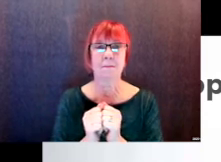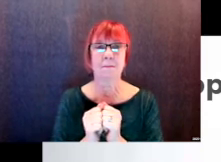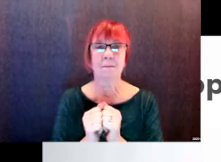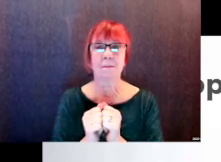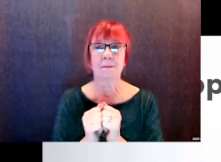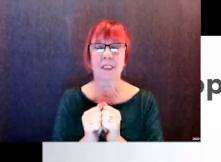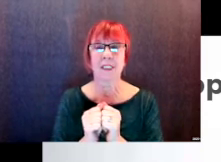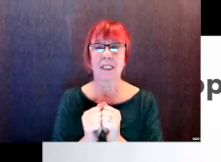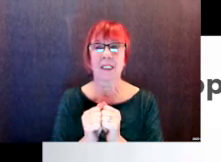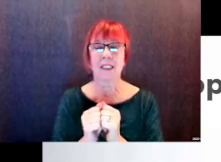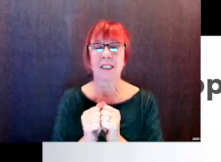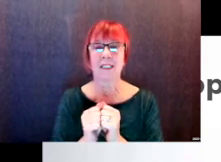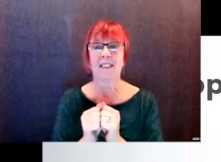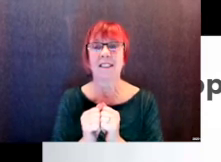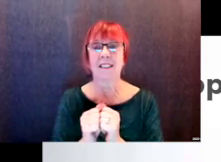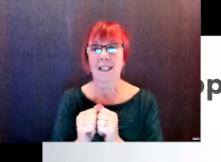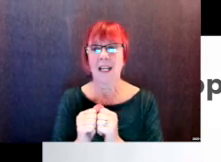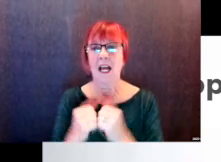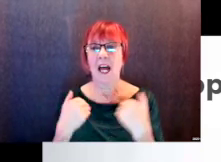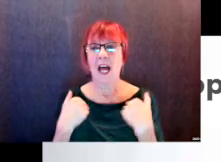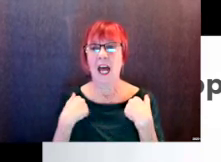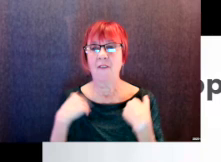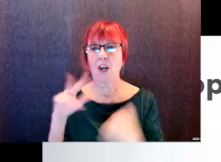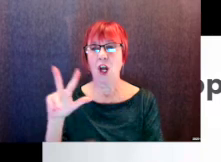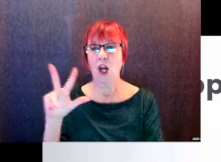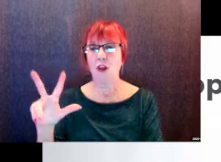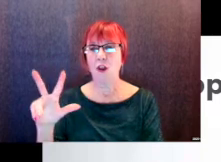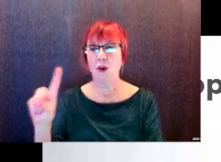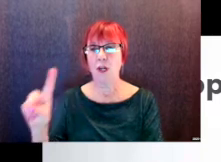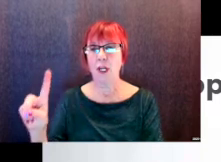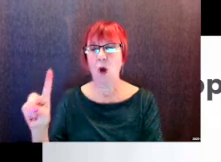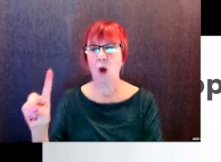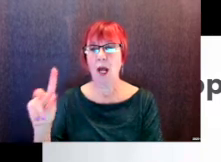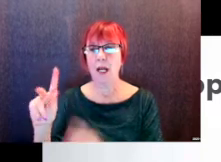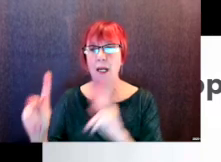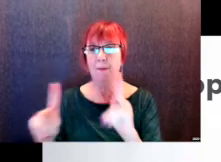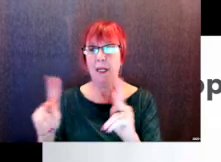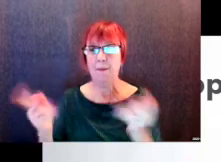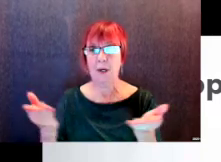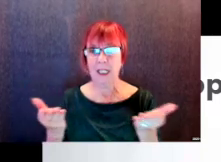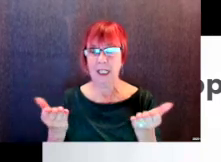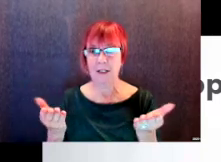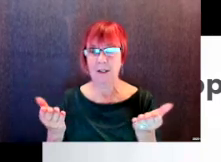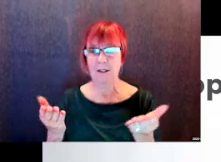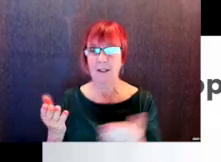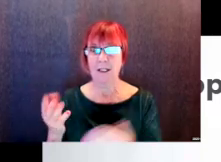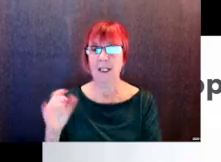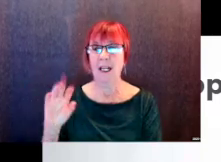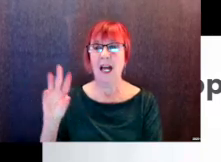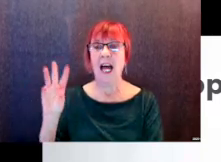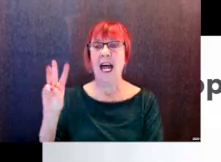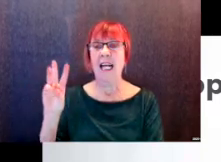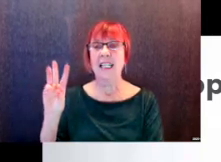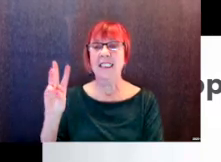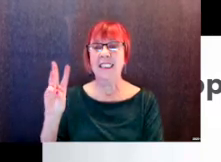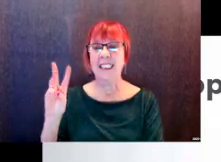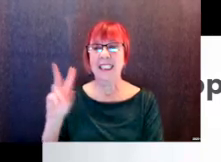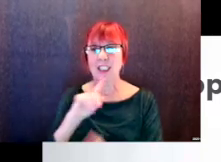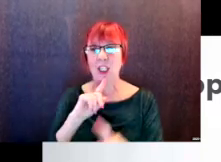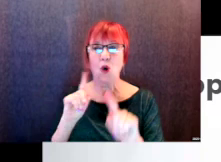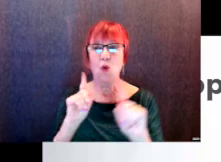information to be able to decide. So if you have questions or comments that you want to share when we get